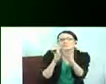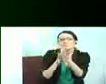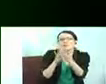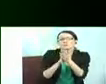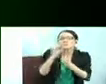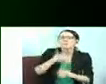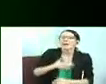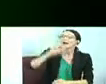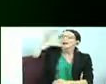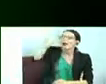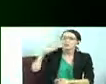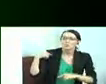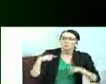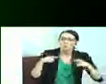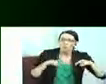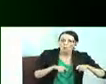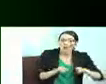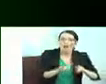I live.